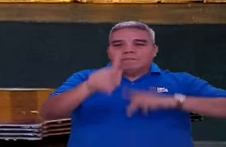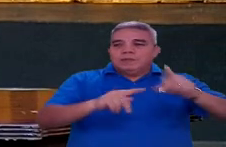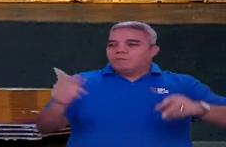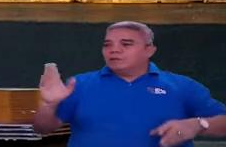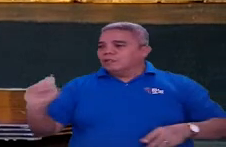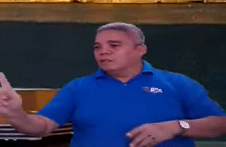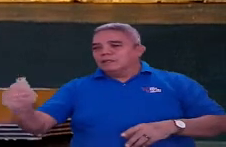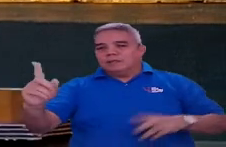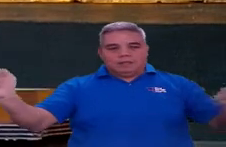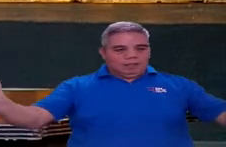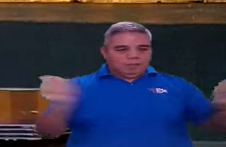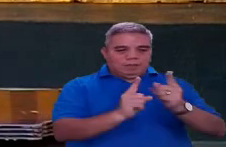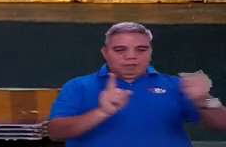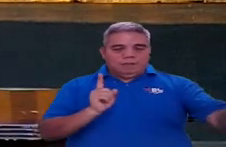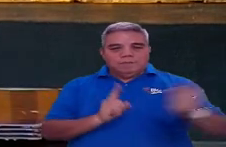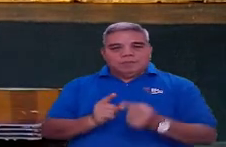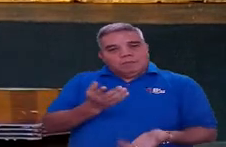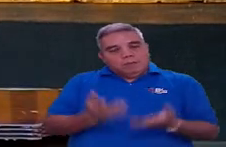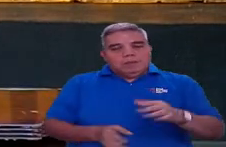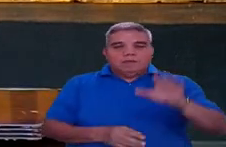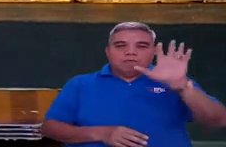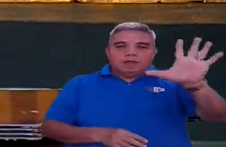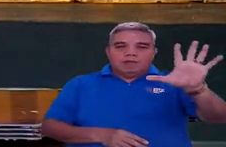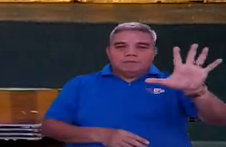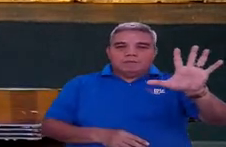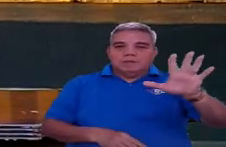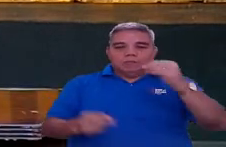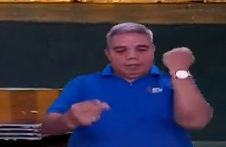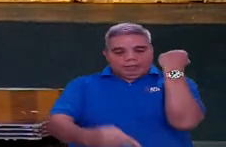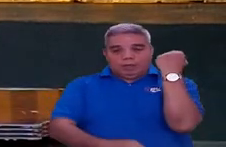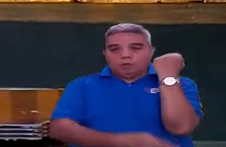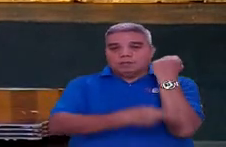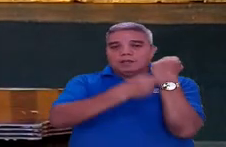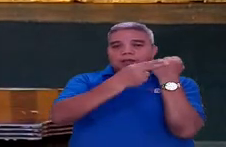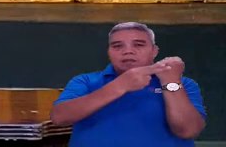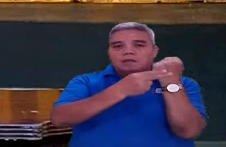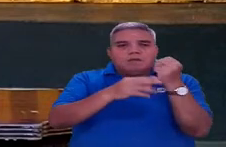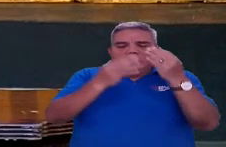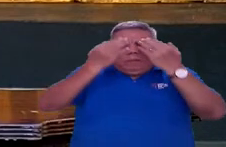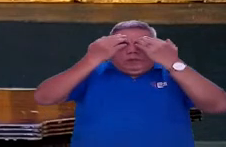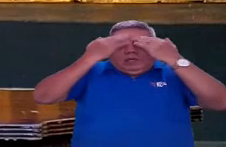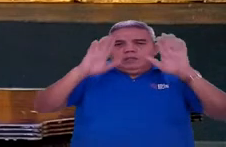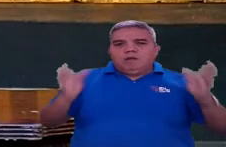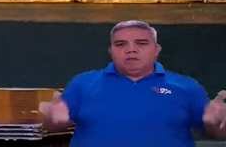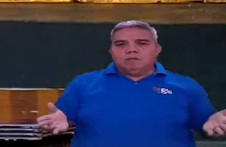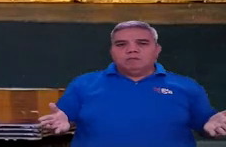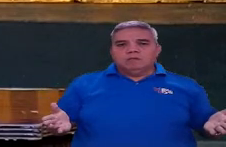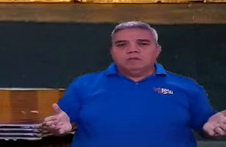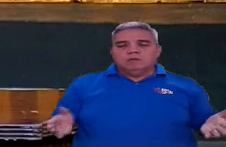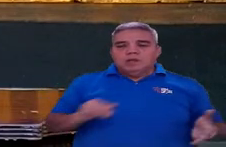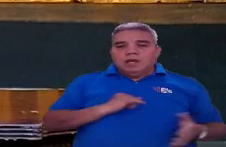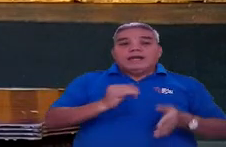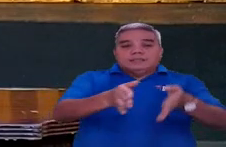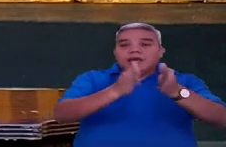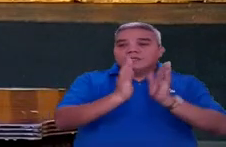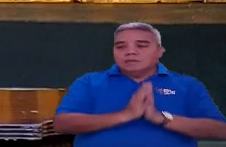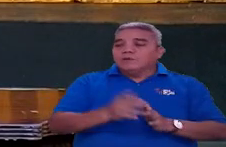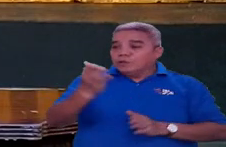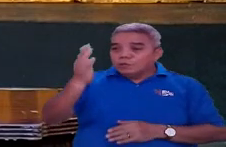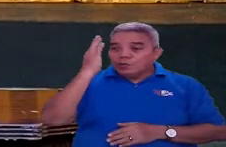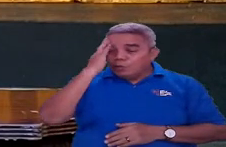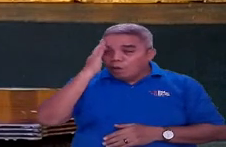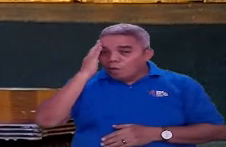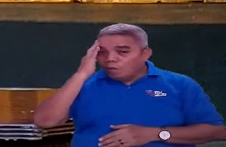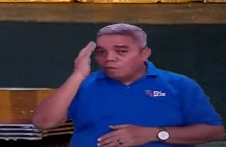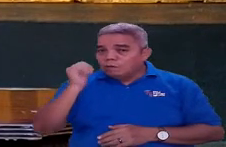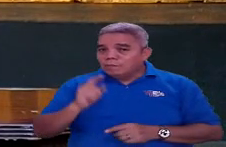people around that I met, maybe five already in the hotel, and they do not know. I had just asked them, "Do you